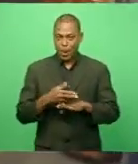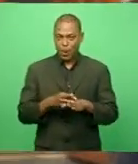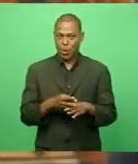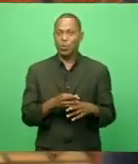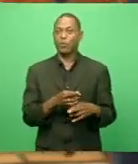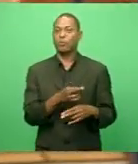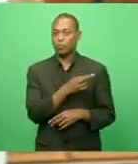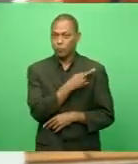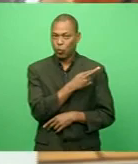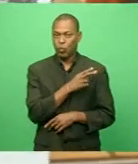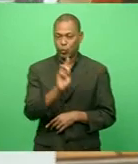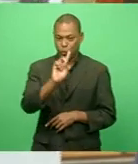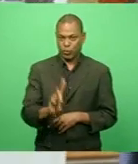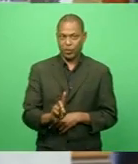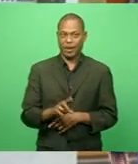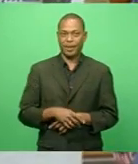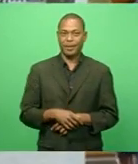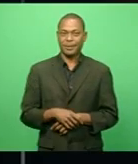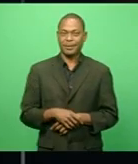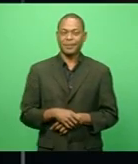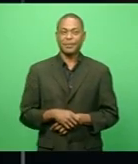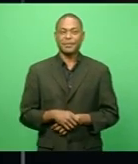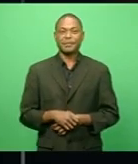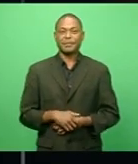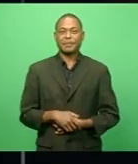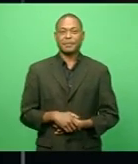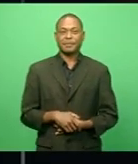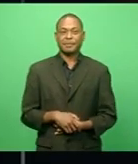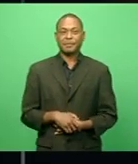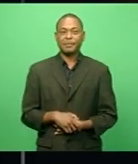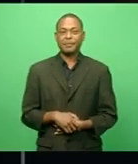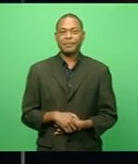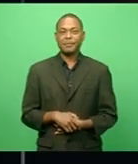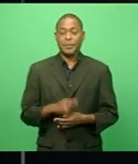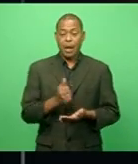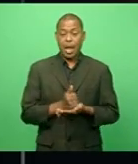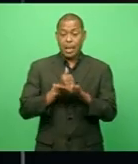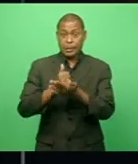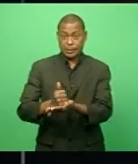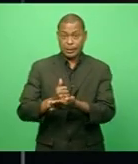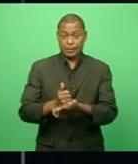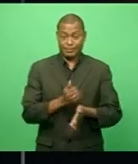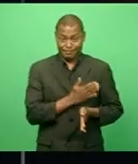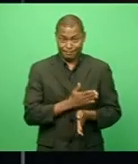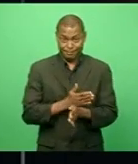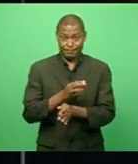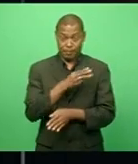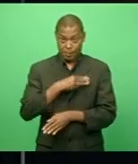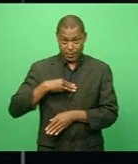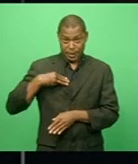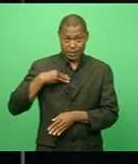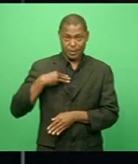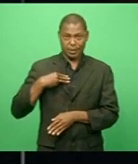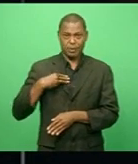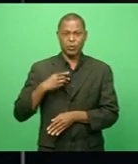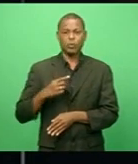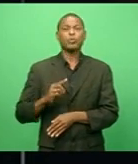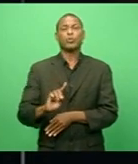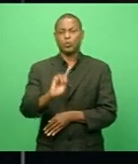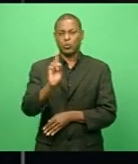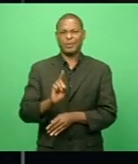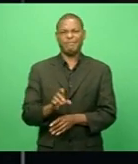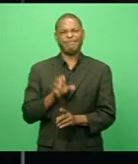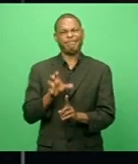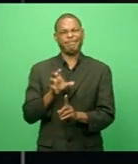Josiah Nanunga, FBC News. Assistant Minister for Employment Alvik Maharaj has today criticized the call by